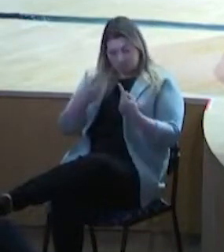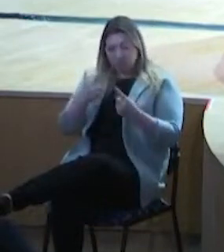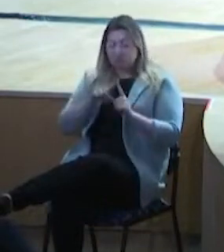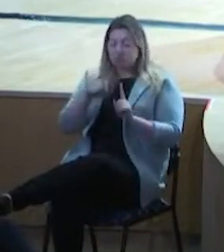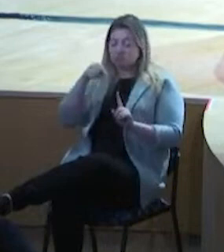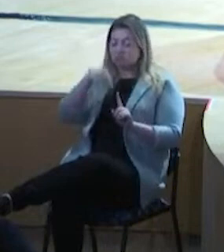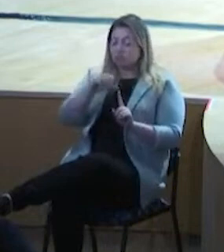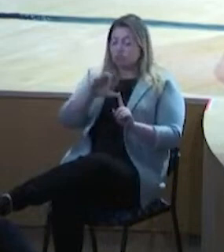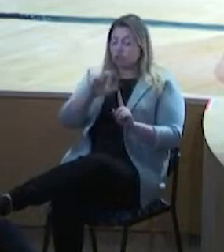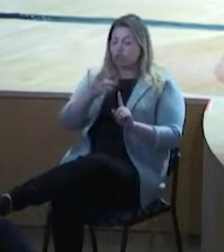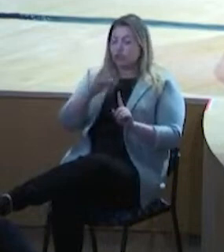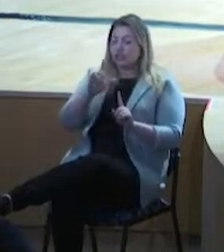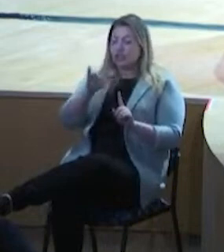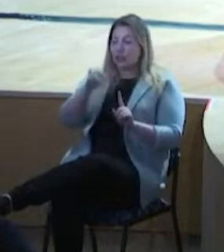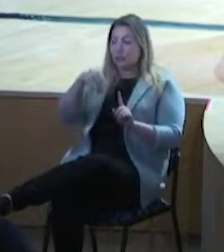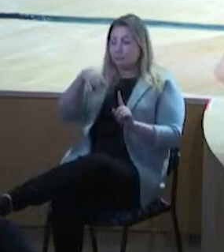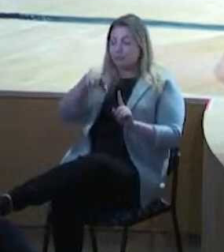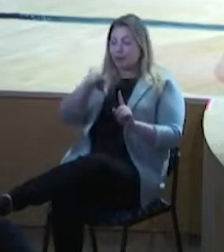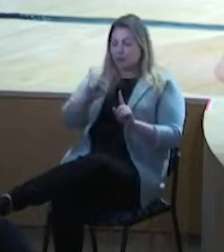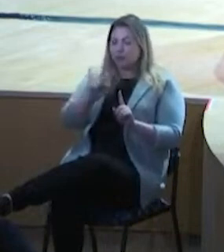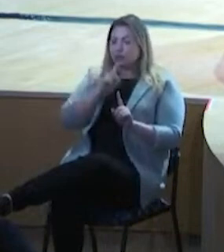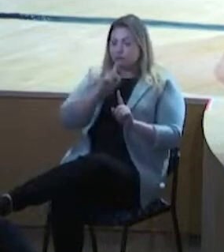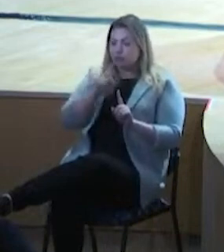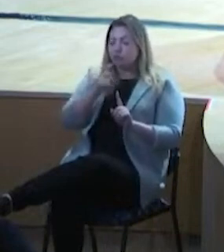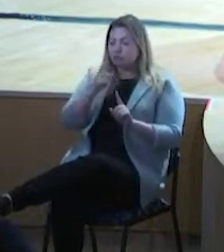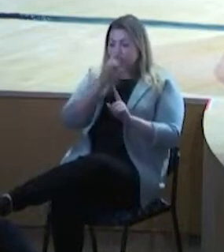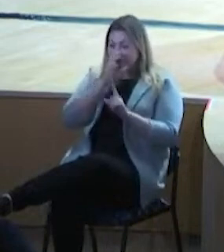but it's really fascinating. These are